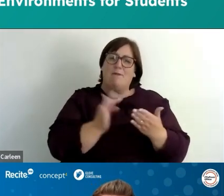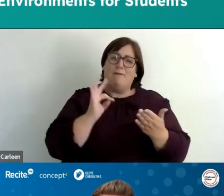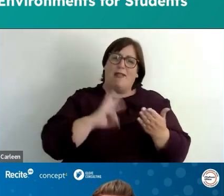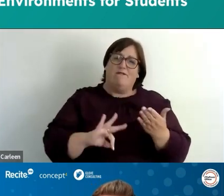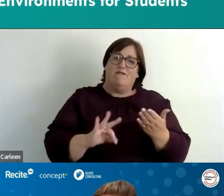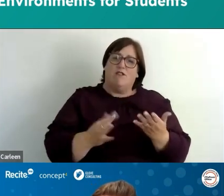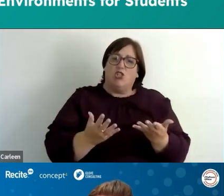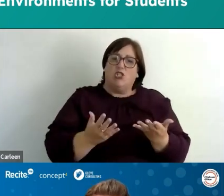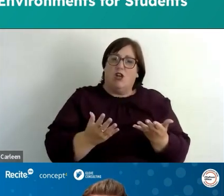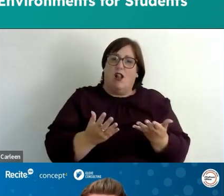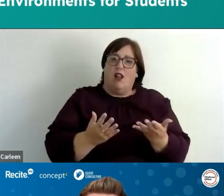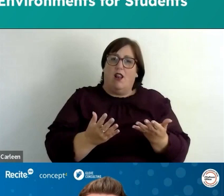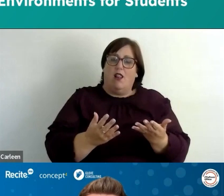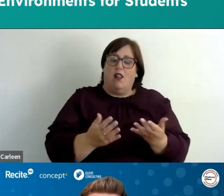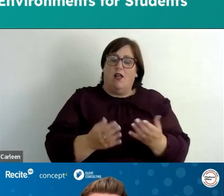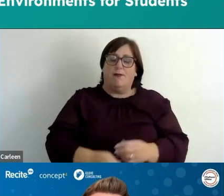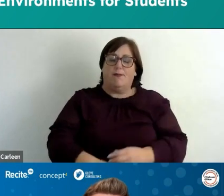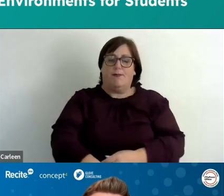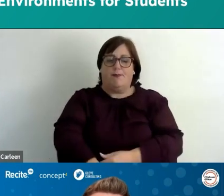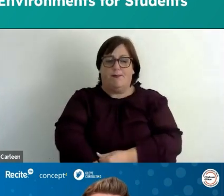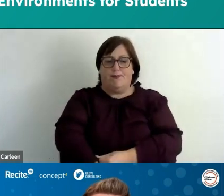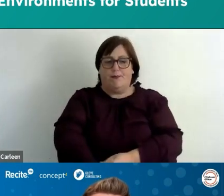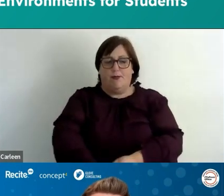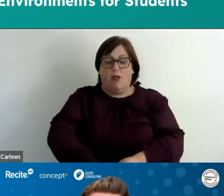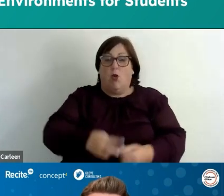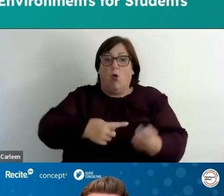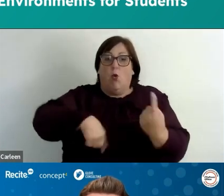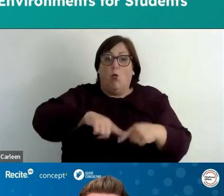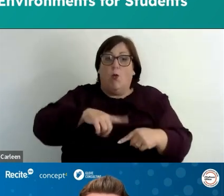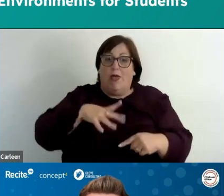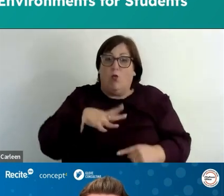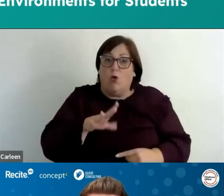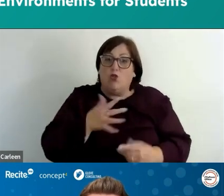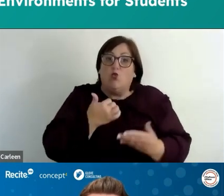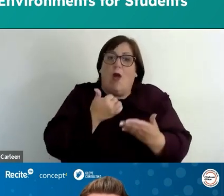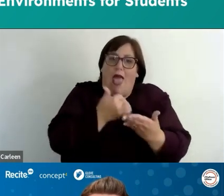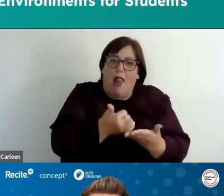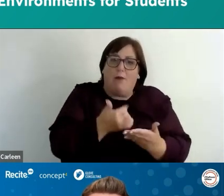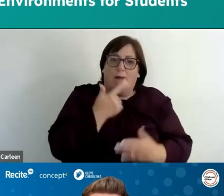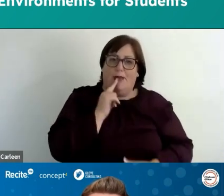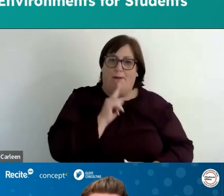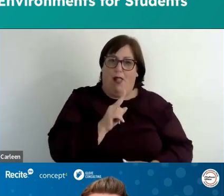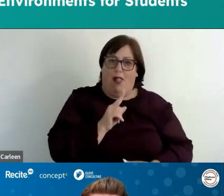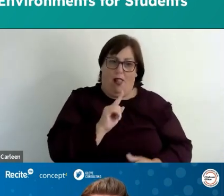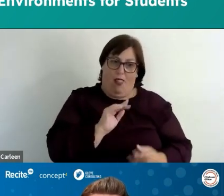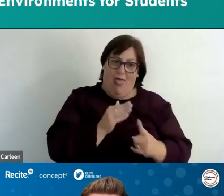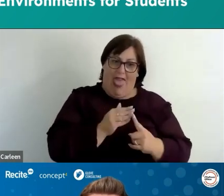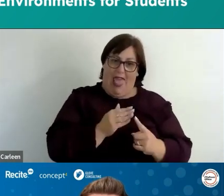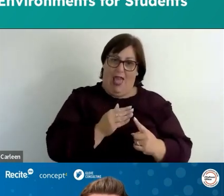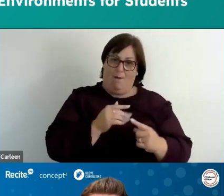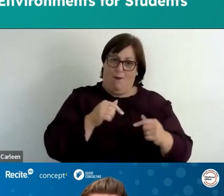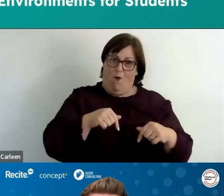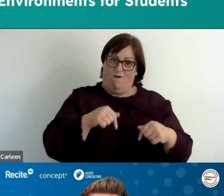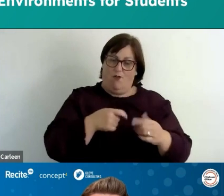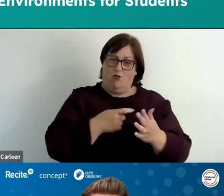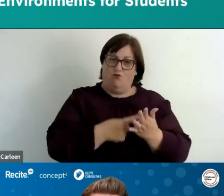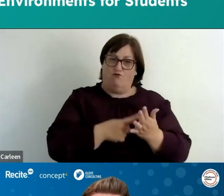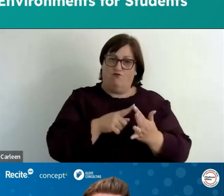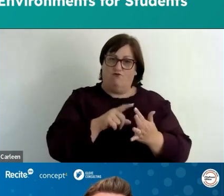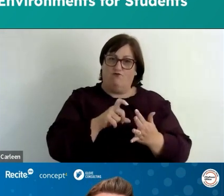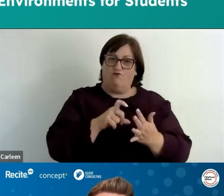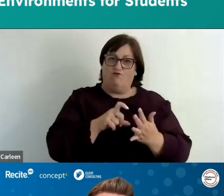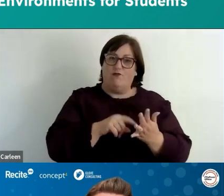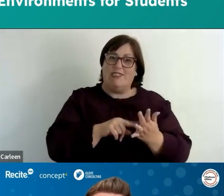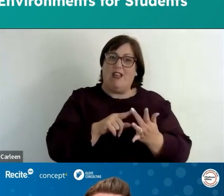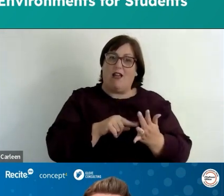And like I was saying, we want to help people. That's what Recite Me do. And in the education sector alone, we've helped